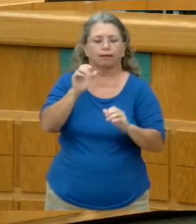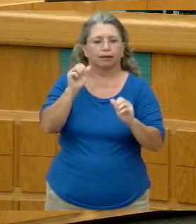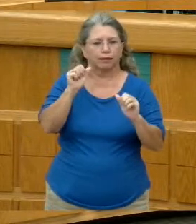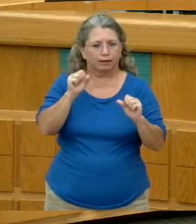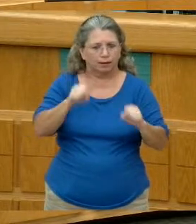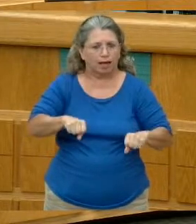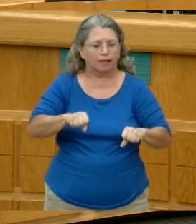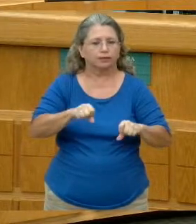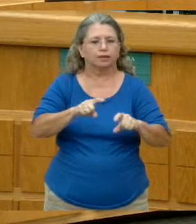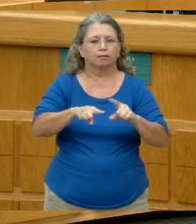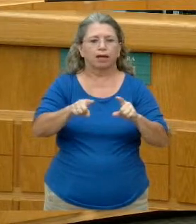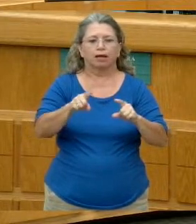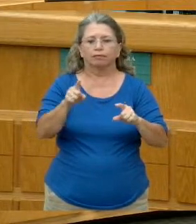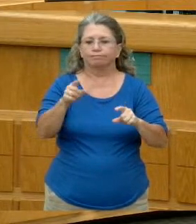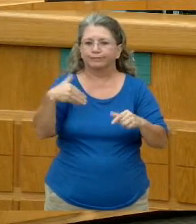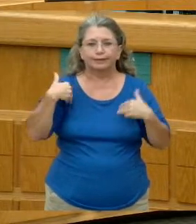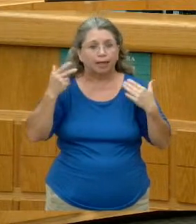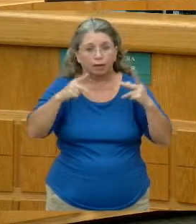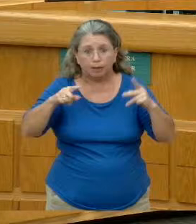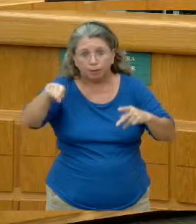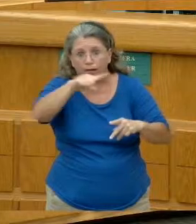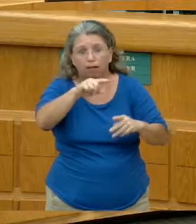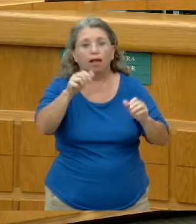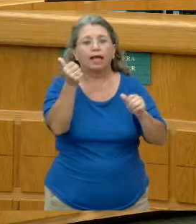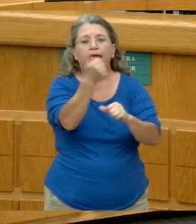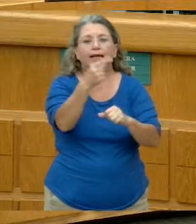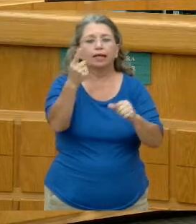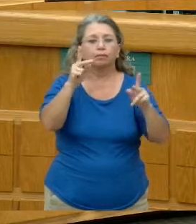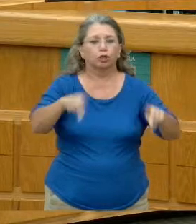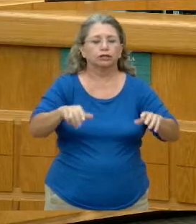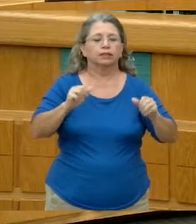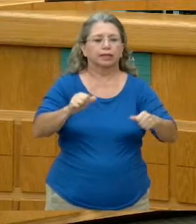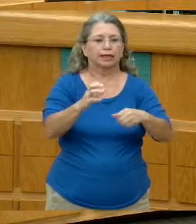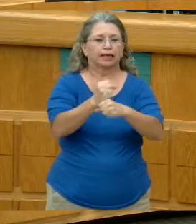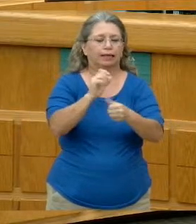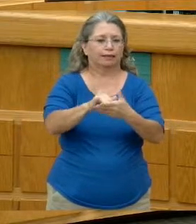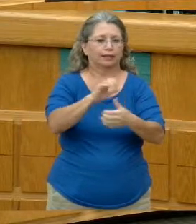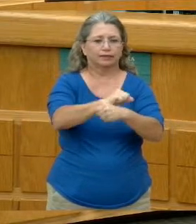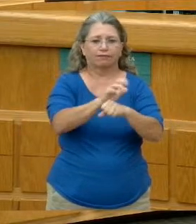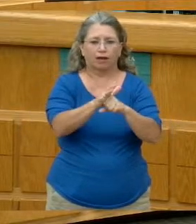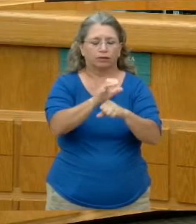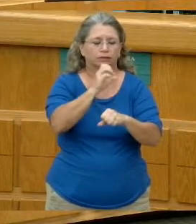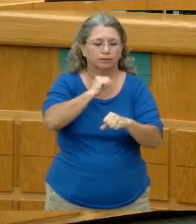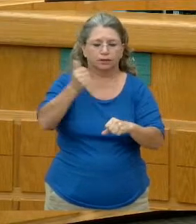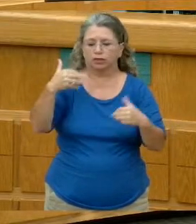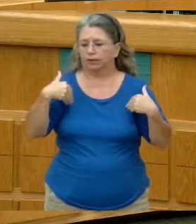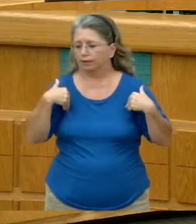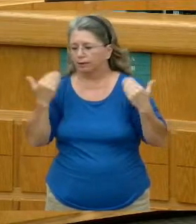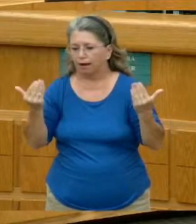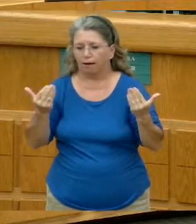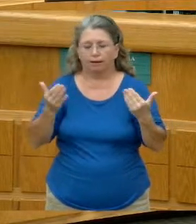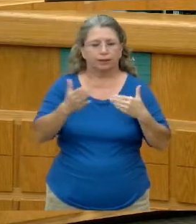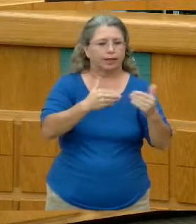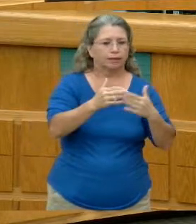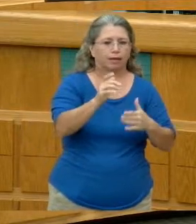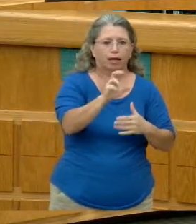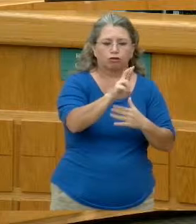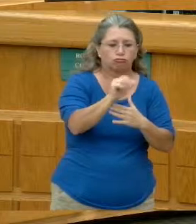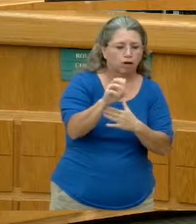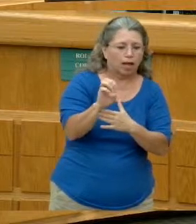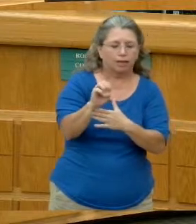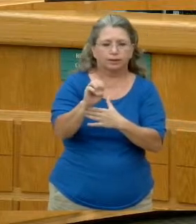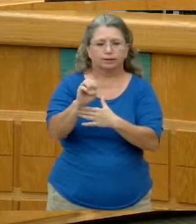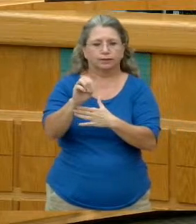can get the virus, from elderly to infants and without regard for race or gender or economic status. And we